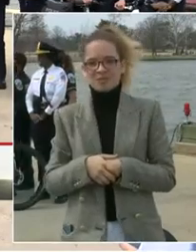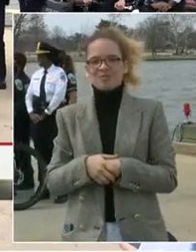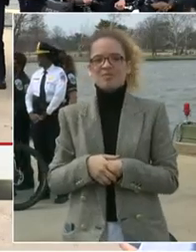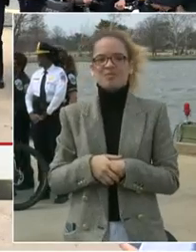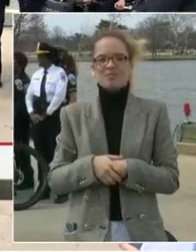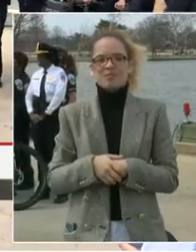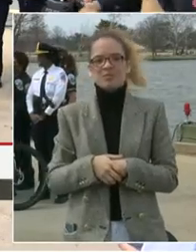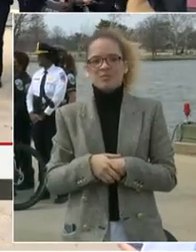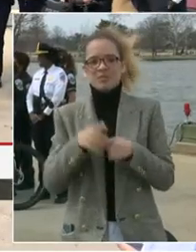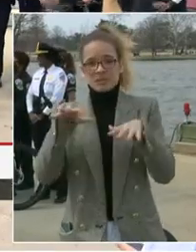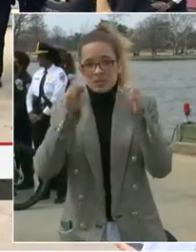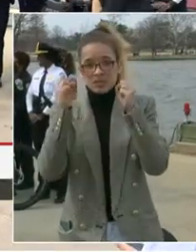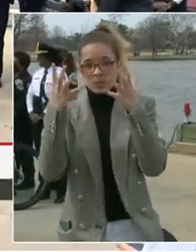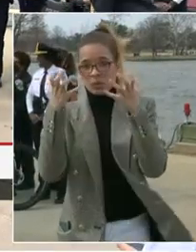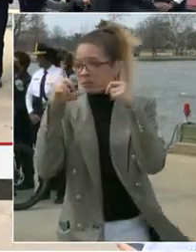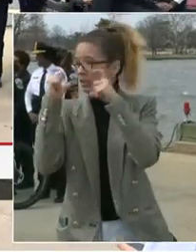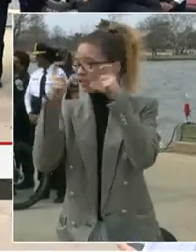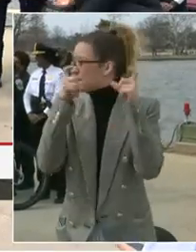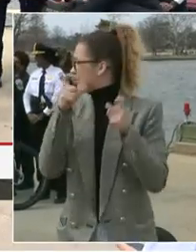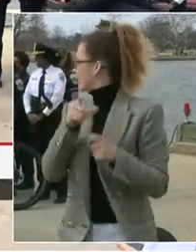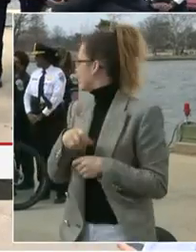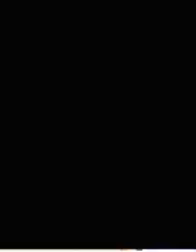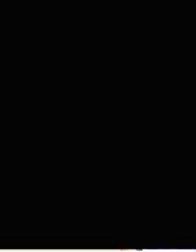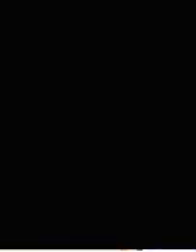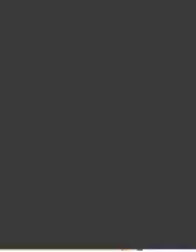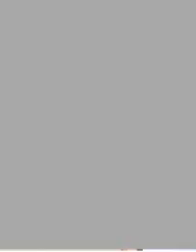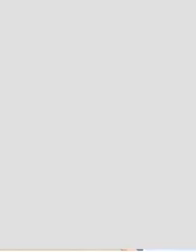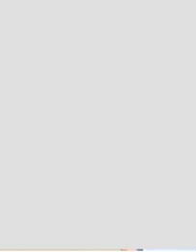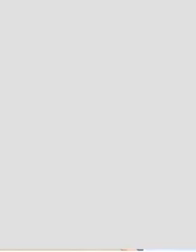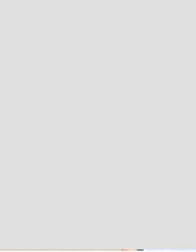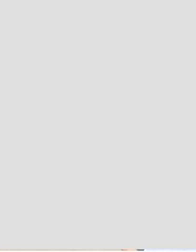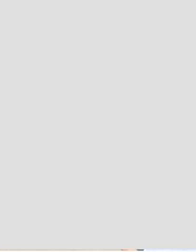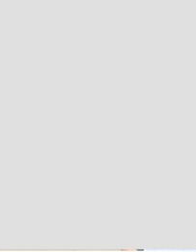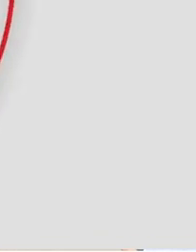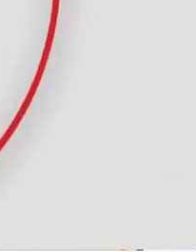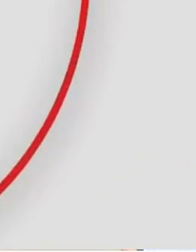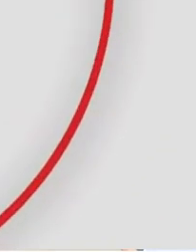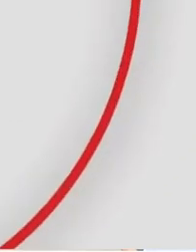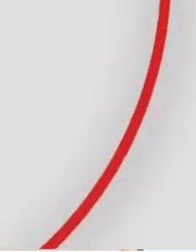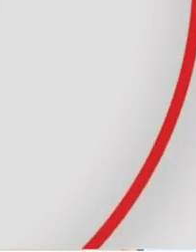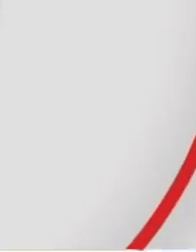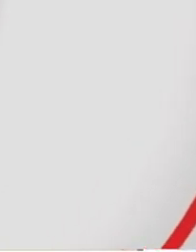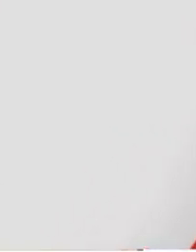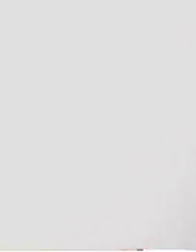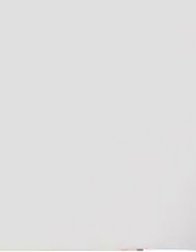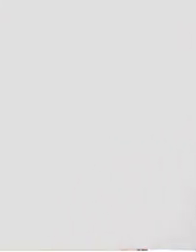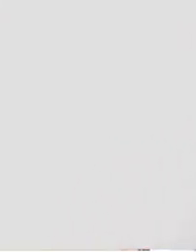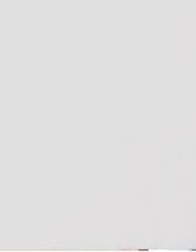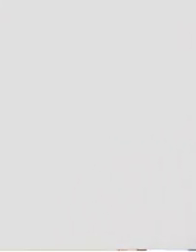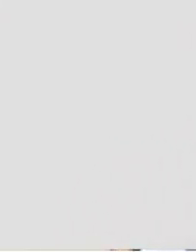picture? Okay. All of you.